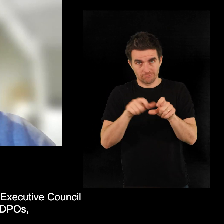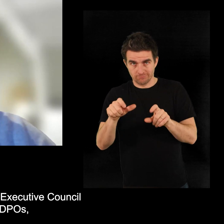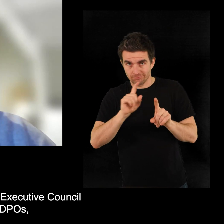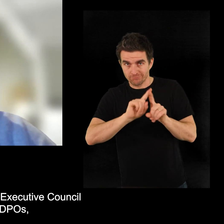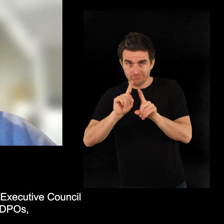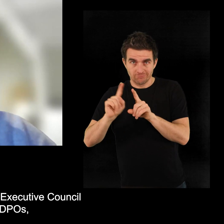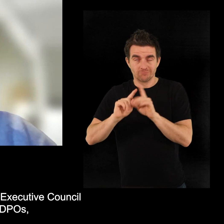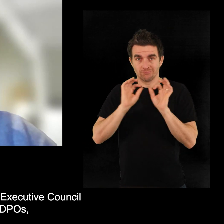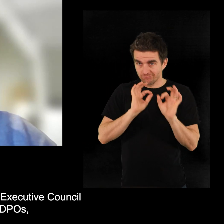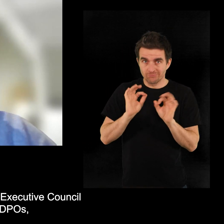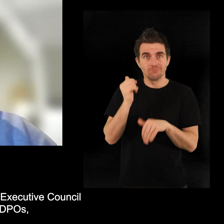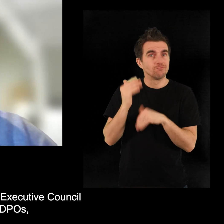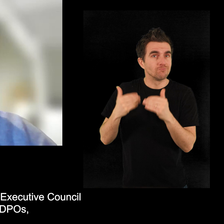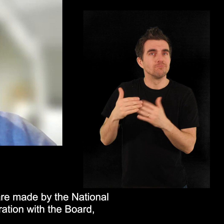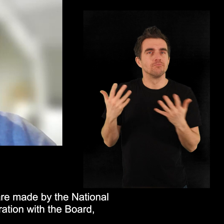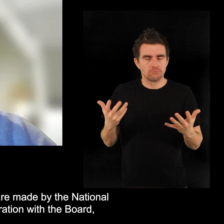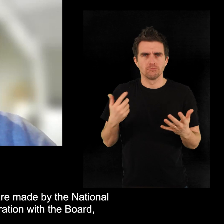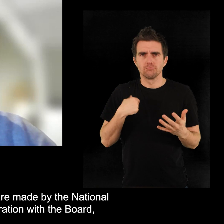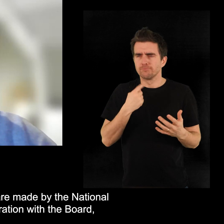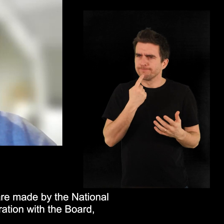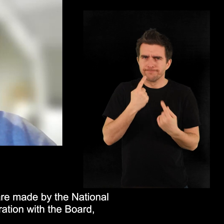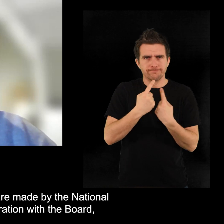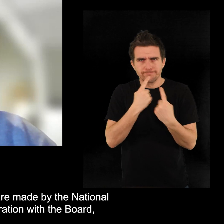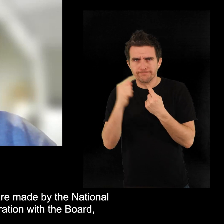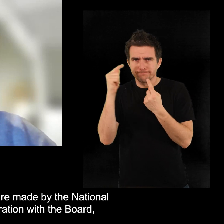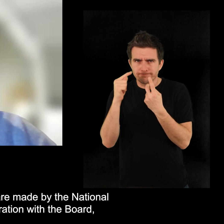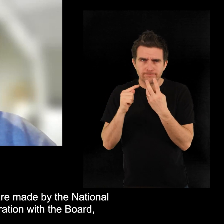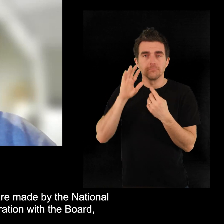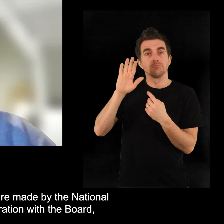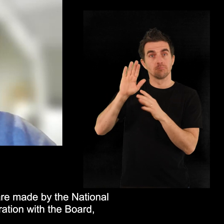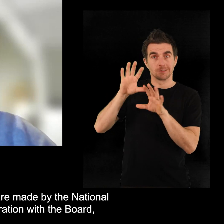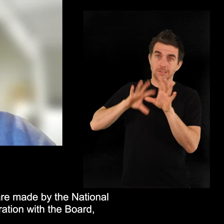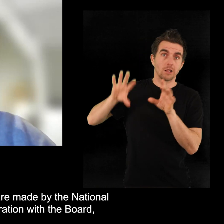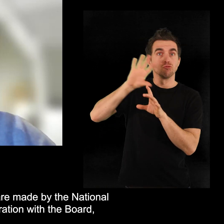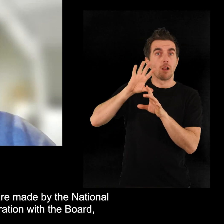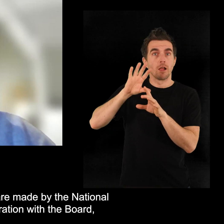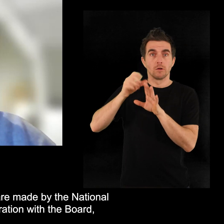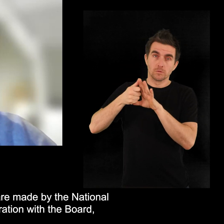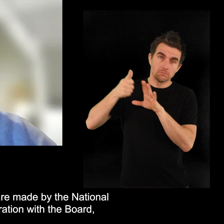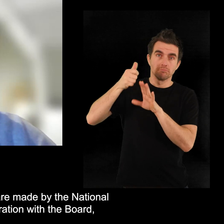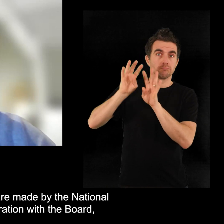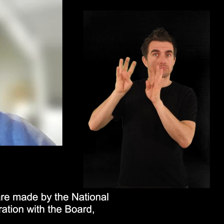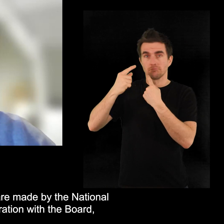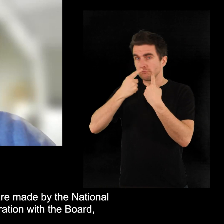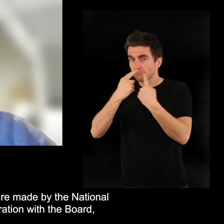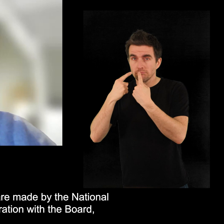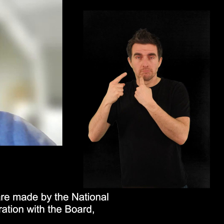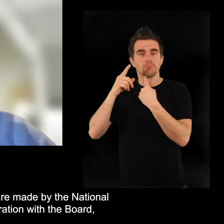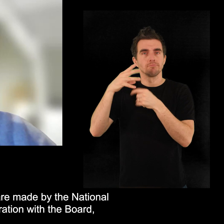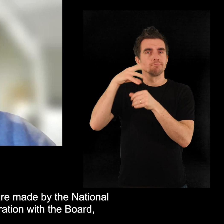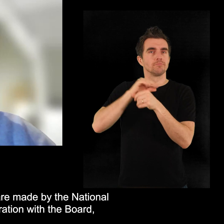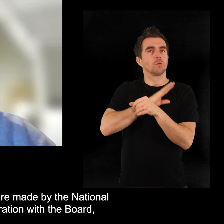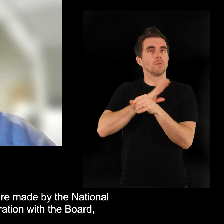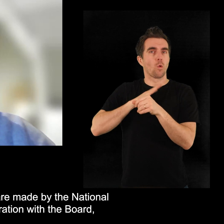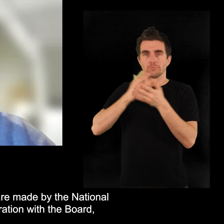from DPOs, it means the decisions that are made by the National Executive Council in collaboration with the